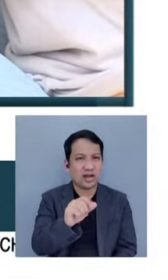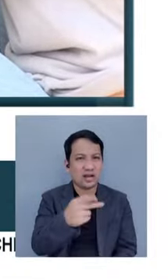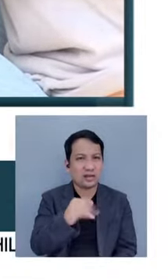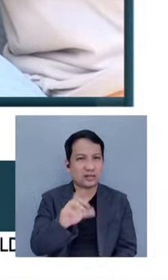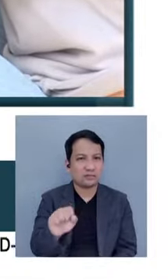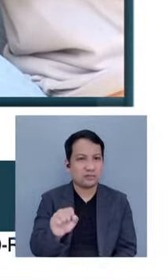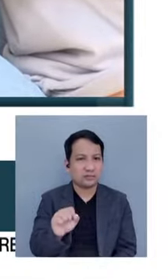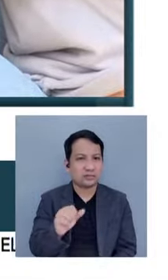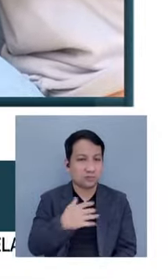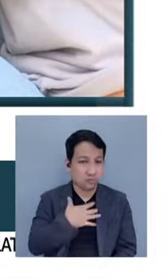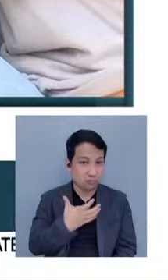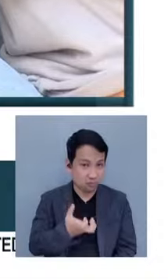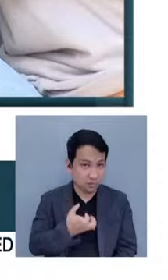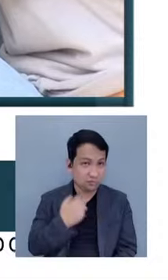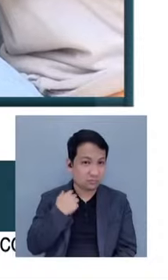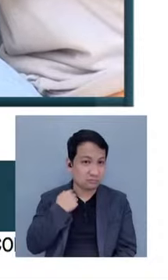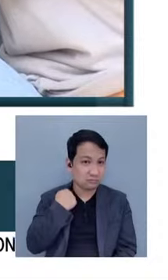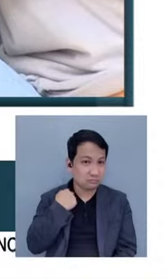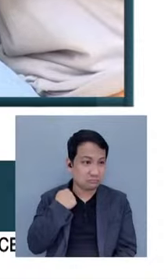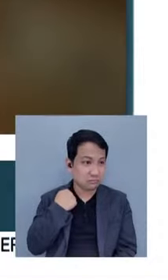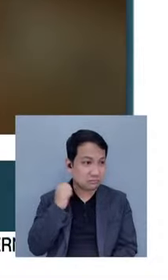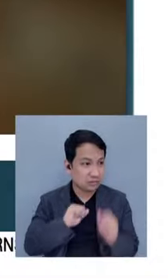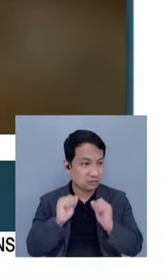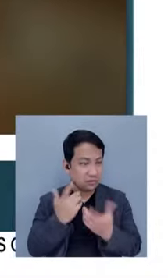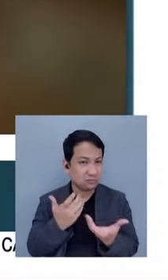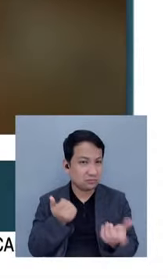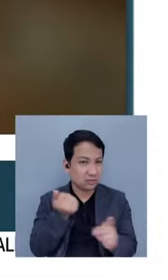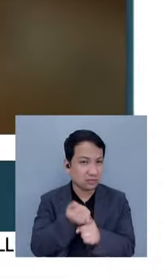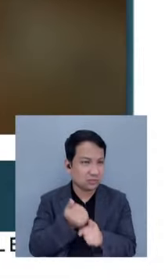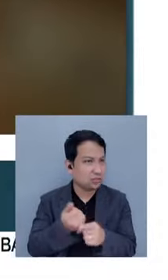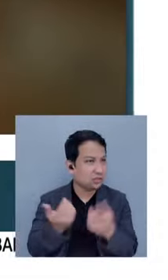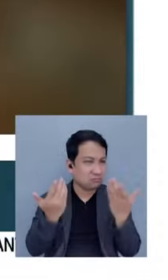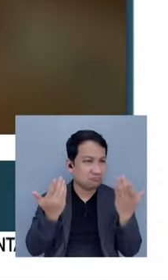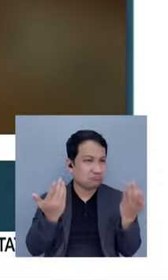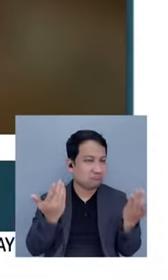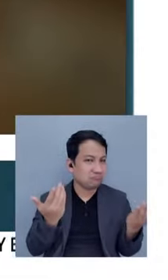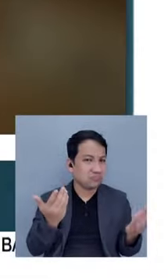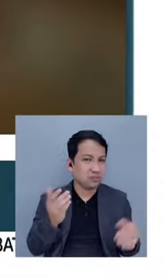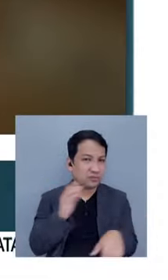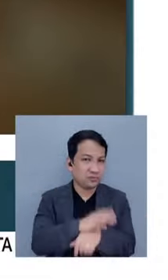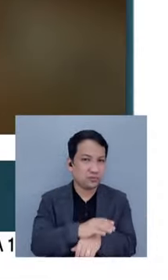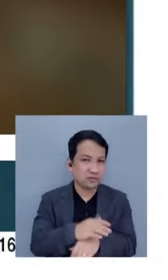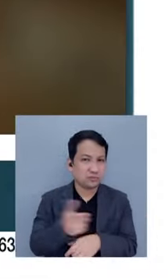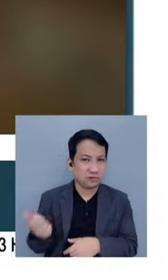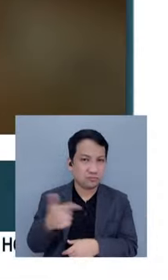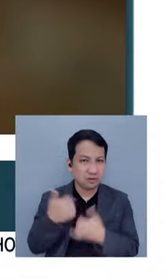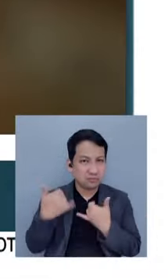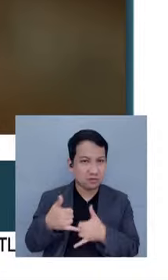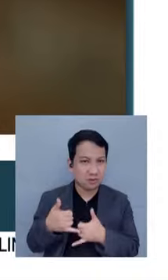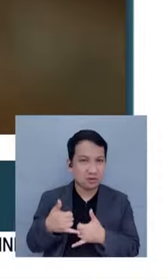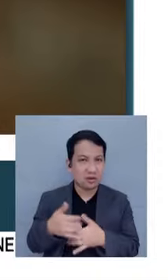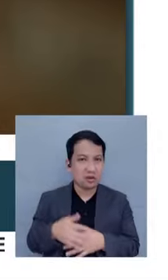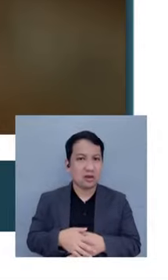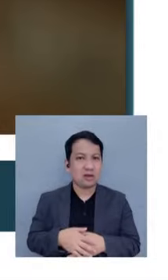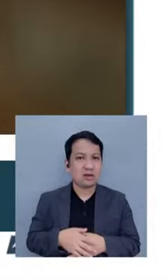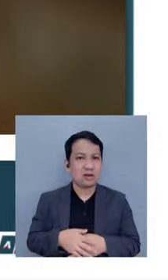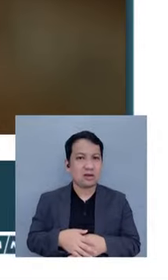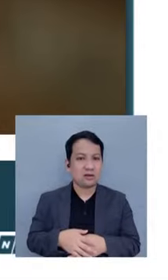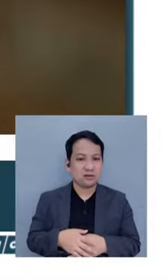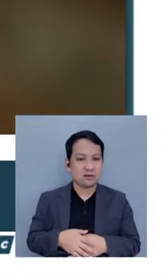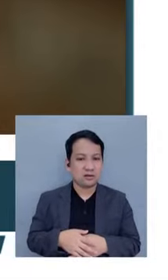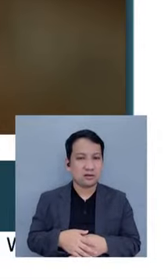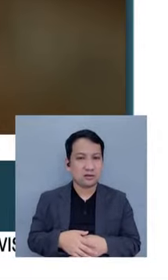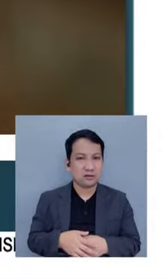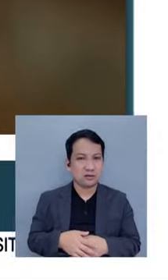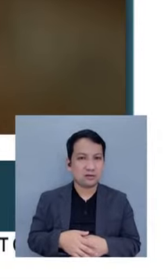most cases, I think they're acting unwillingly. They just are playing based on their